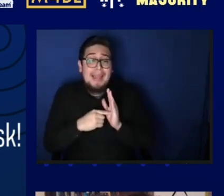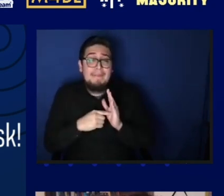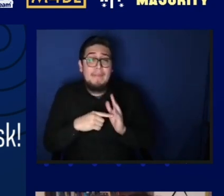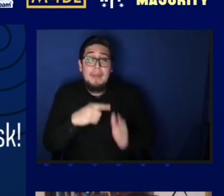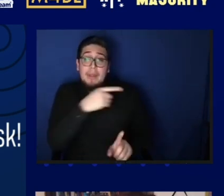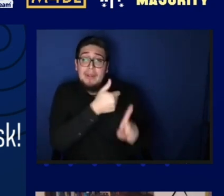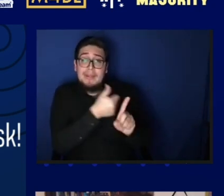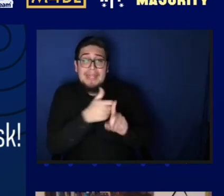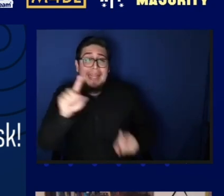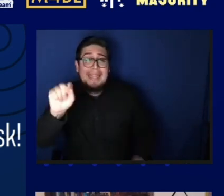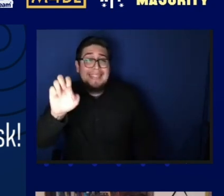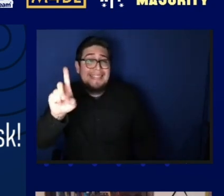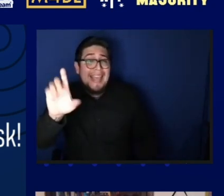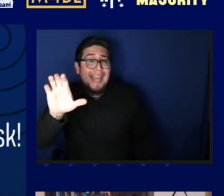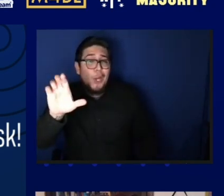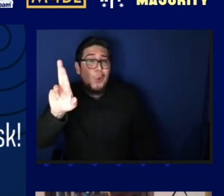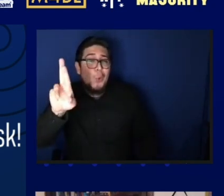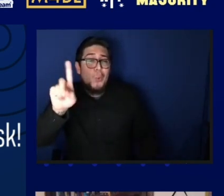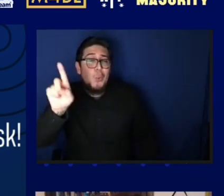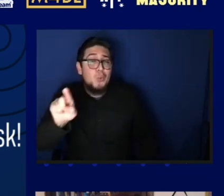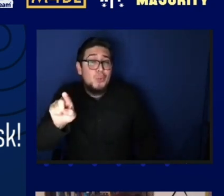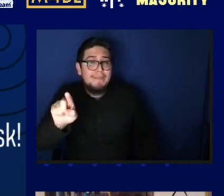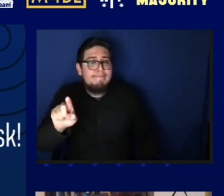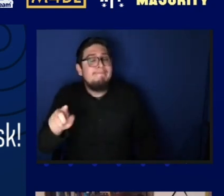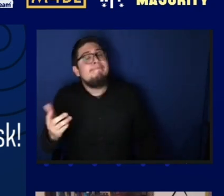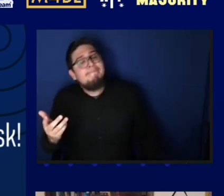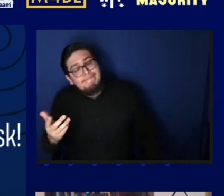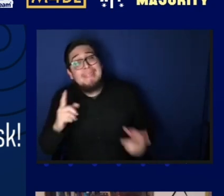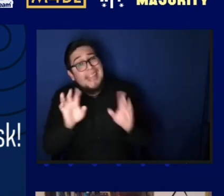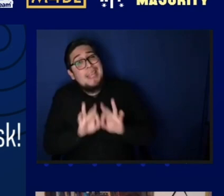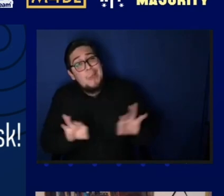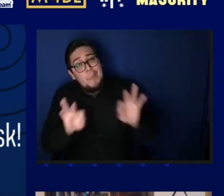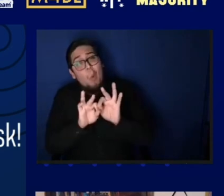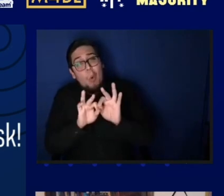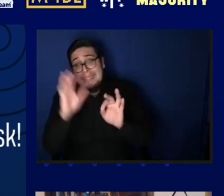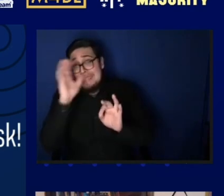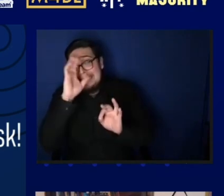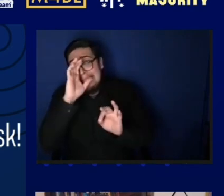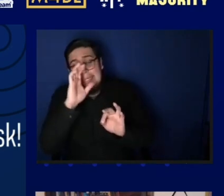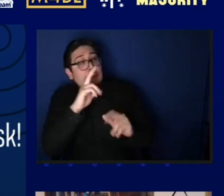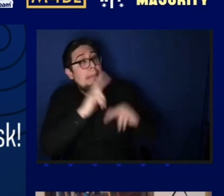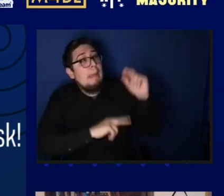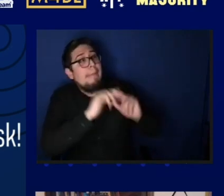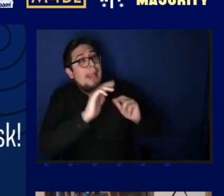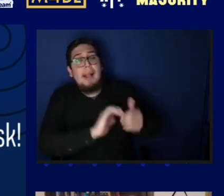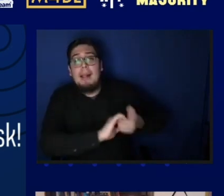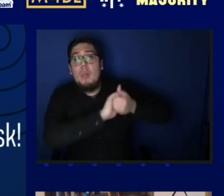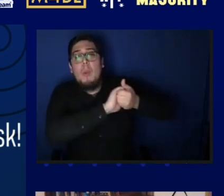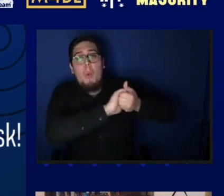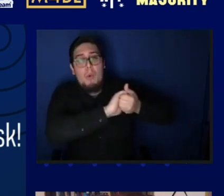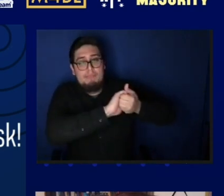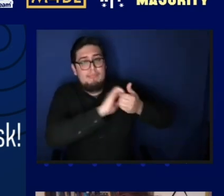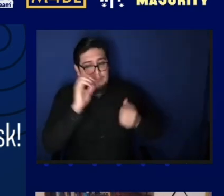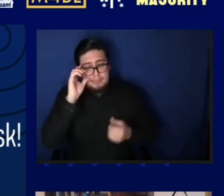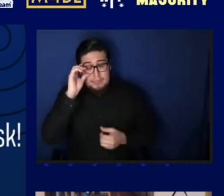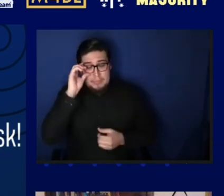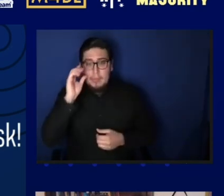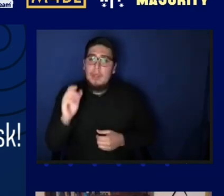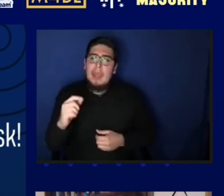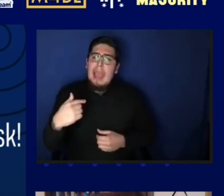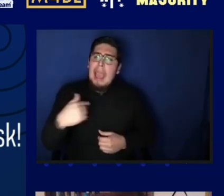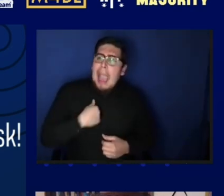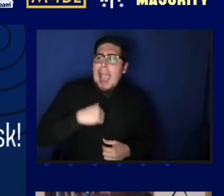Even if your representative is Ted Cruz, it is important to seek to build rapport, right? And so what this means is that I don't come out gun